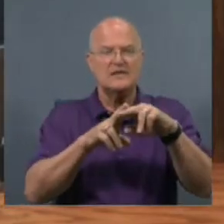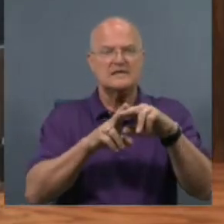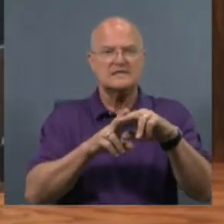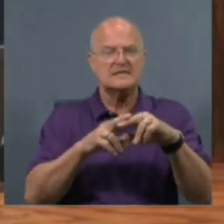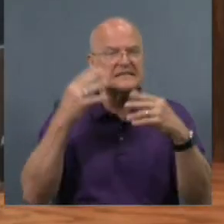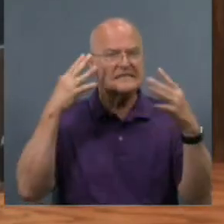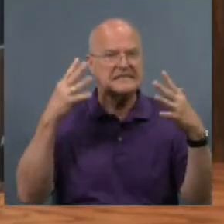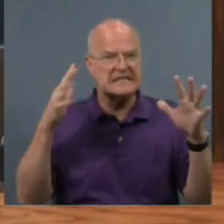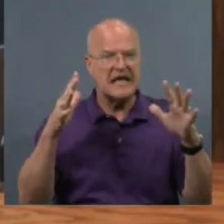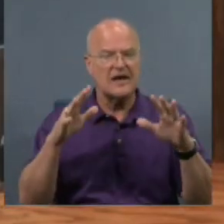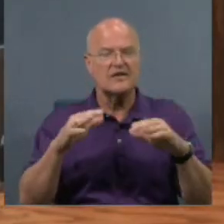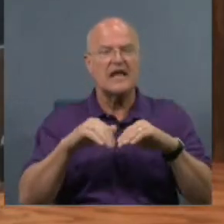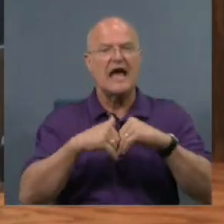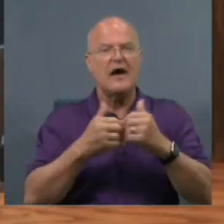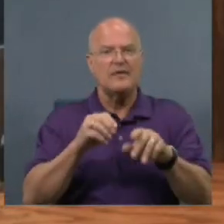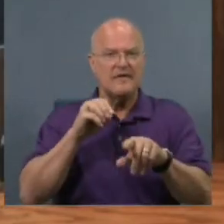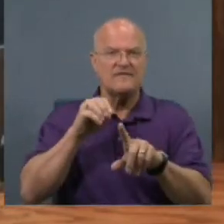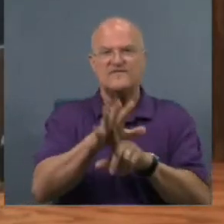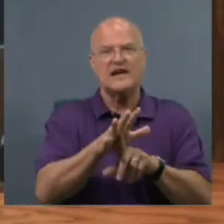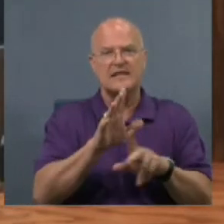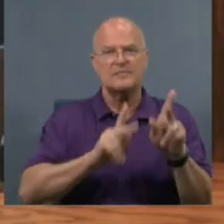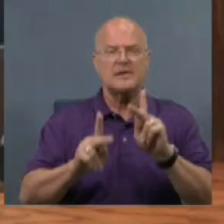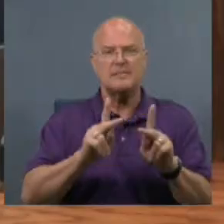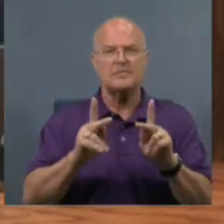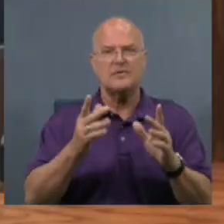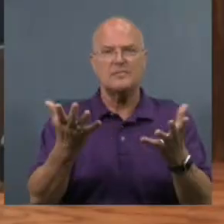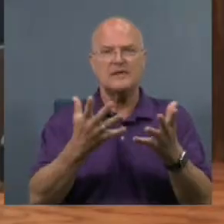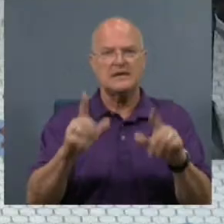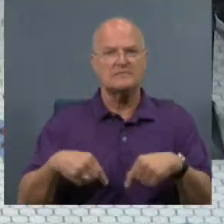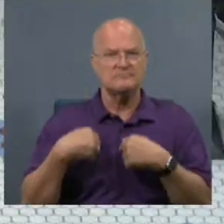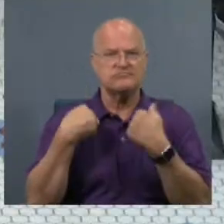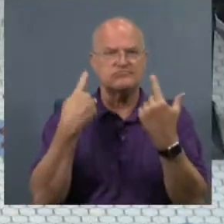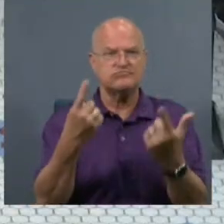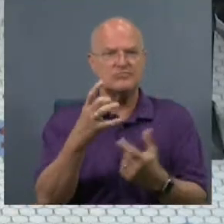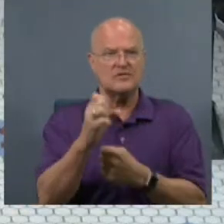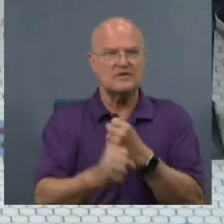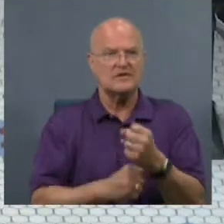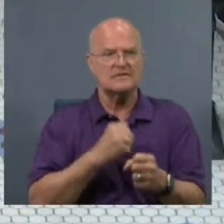volume levels, and how will it affect these people who have been here for at least a century?